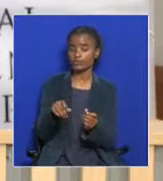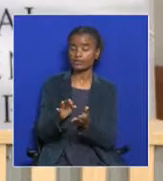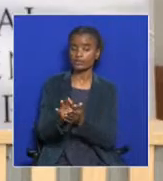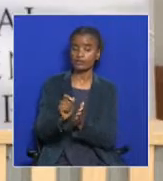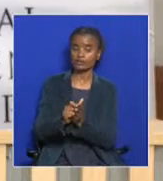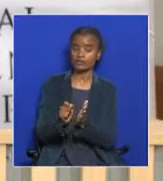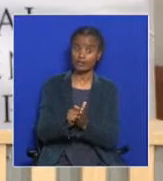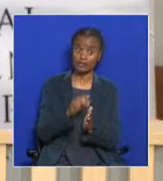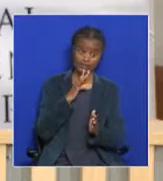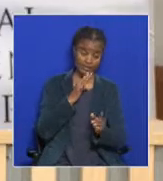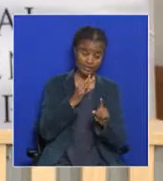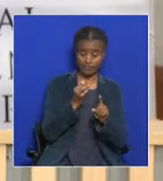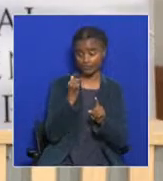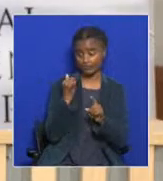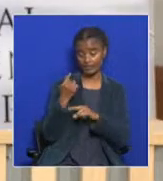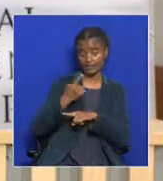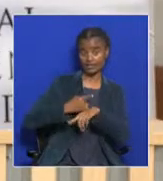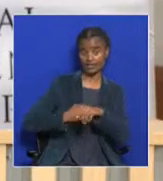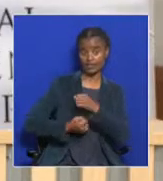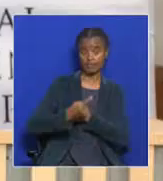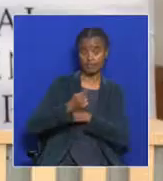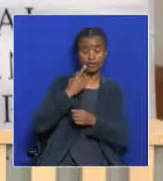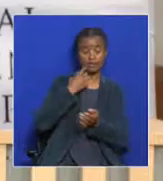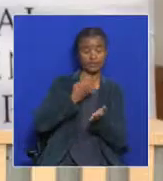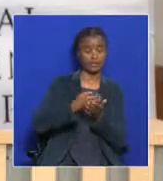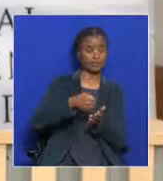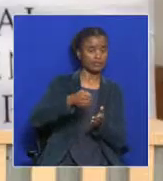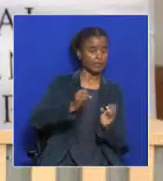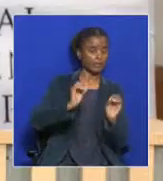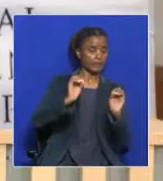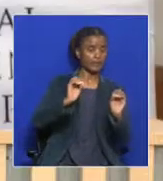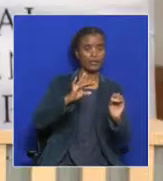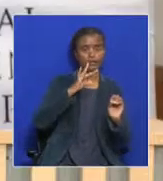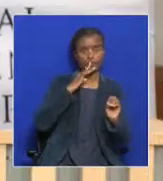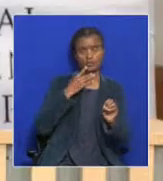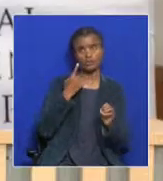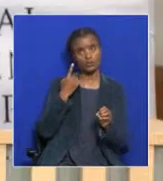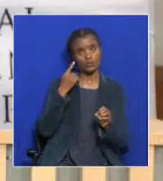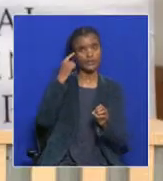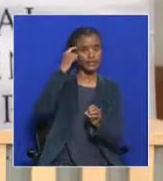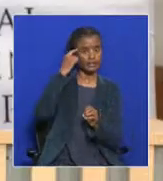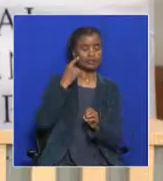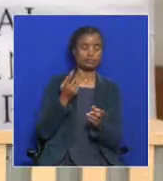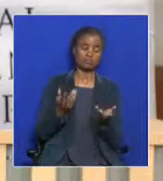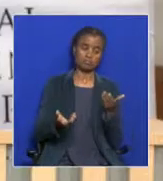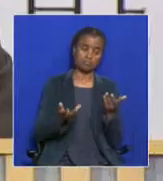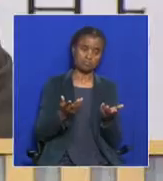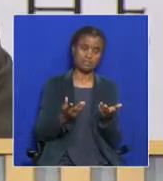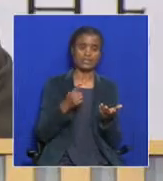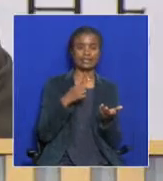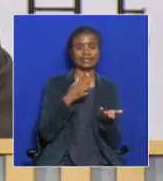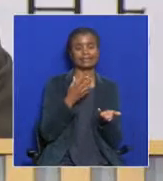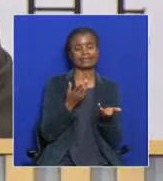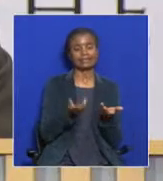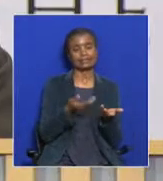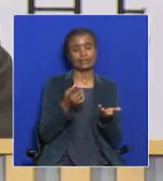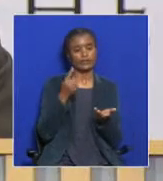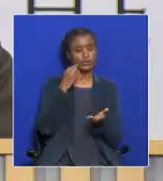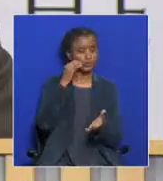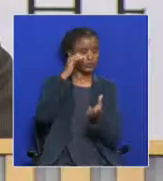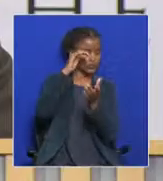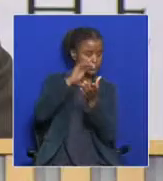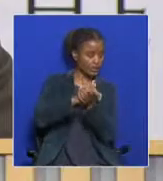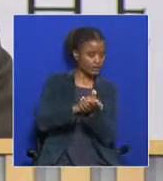bags that led you to the conclusion that perhaps you placed too much trust in him about